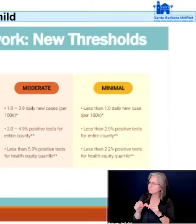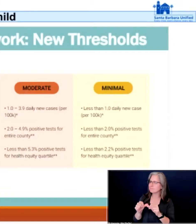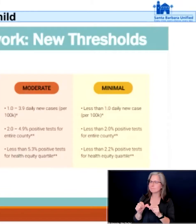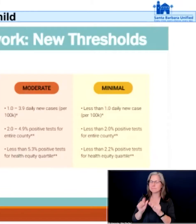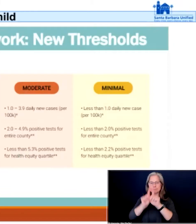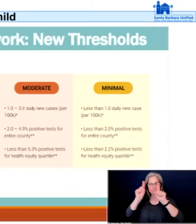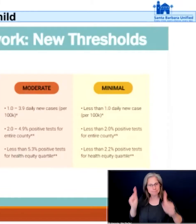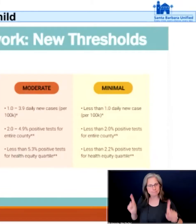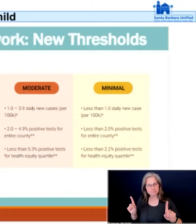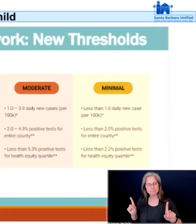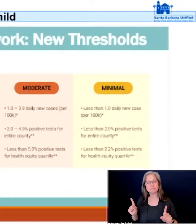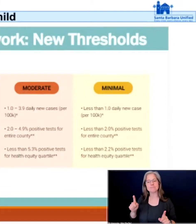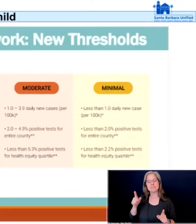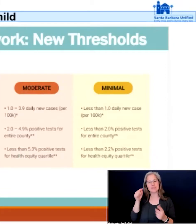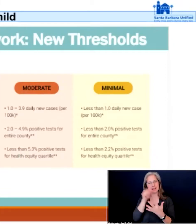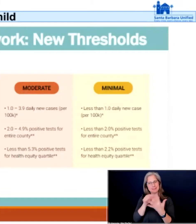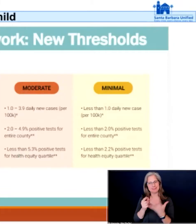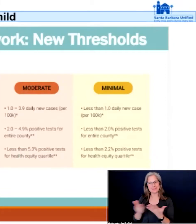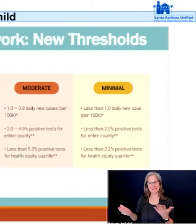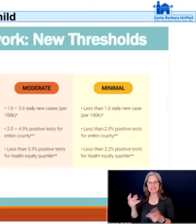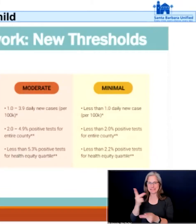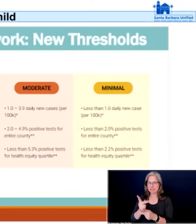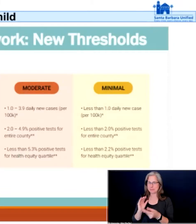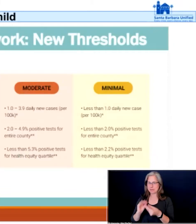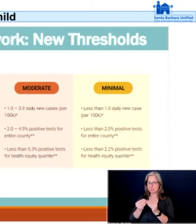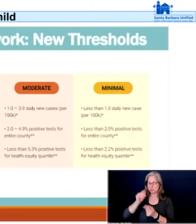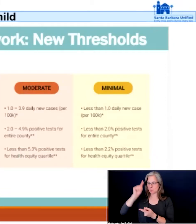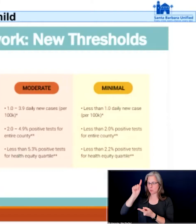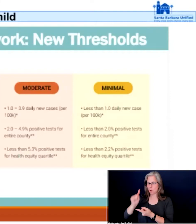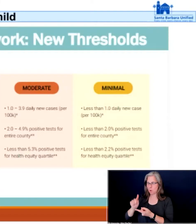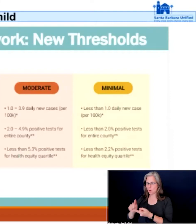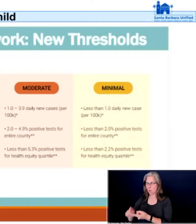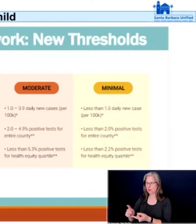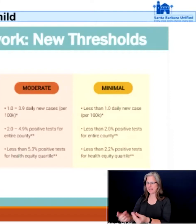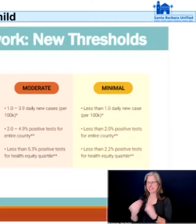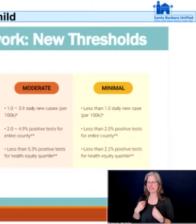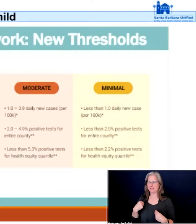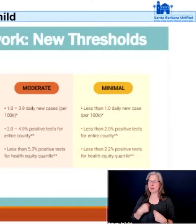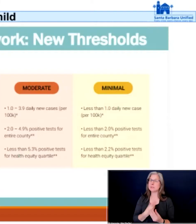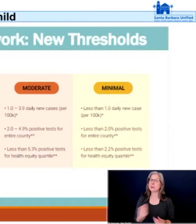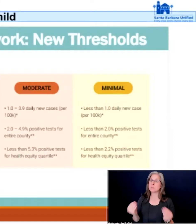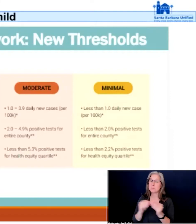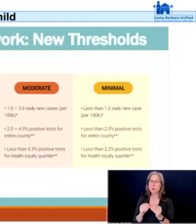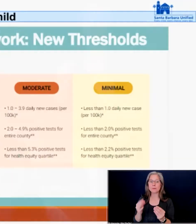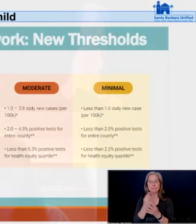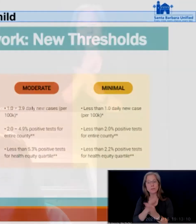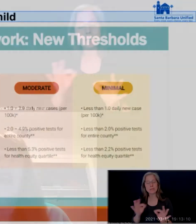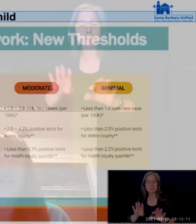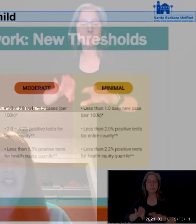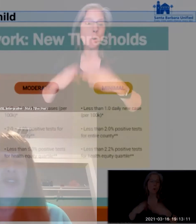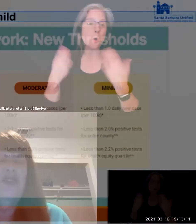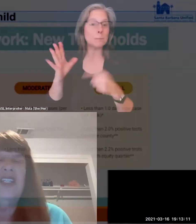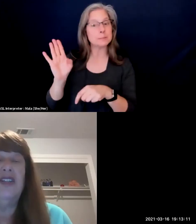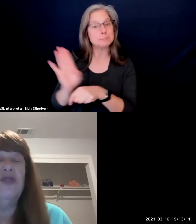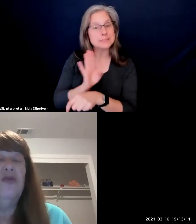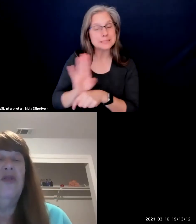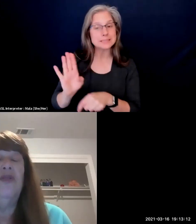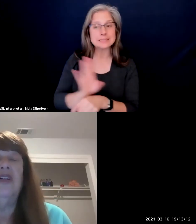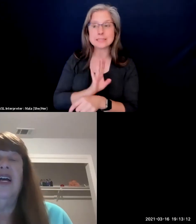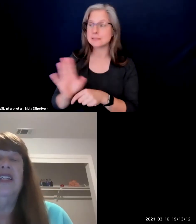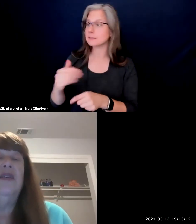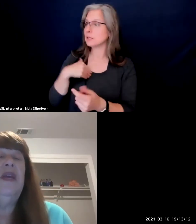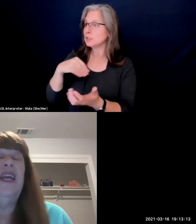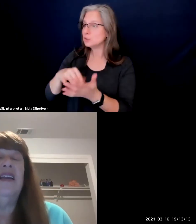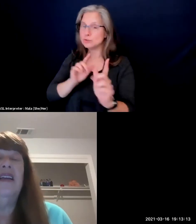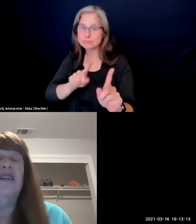distance. Those are the things that help us keep these numbers low and give all of us more freedom to open businesses, to have students at